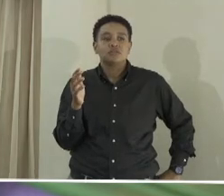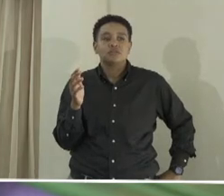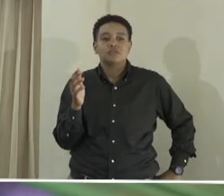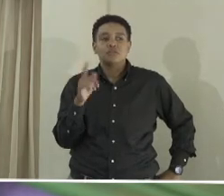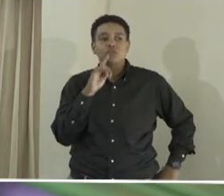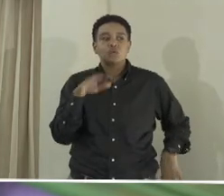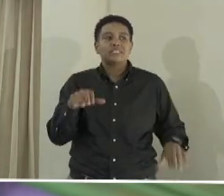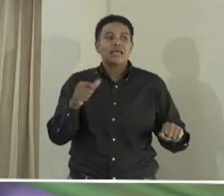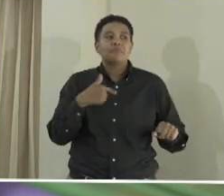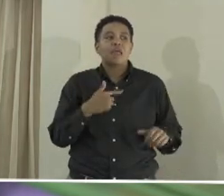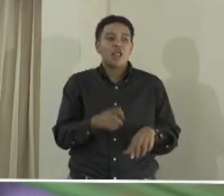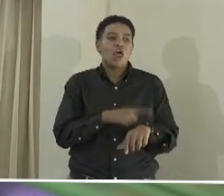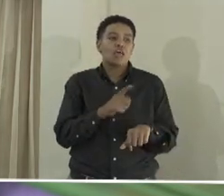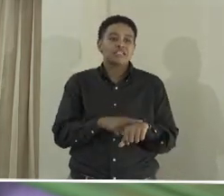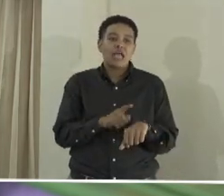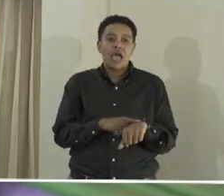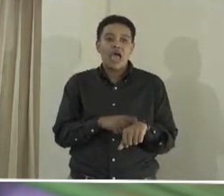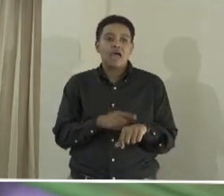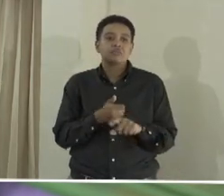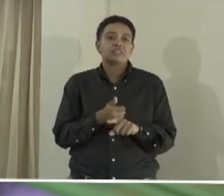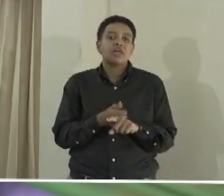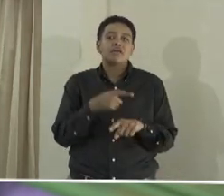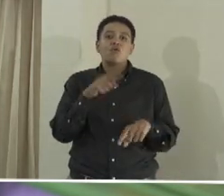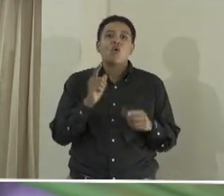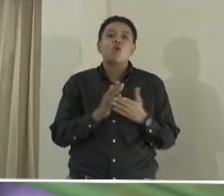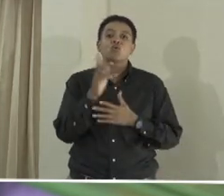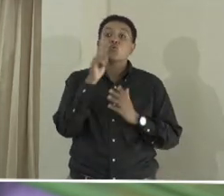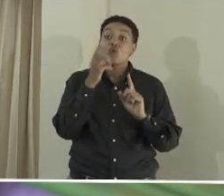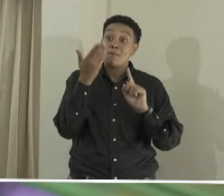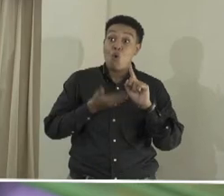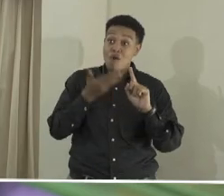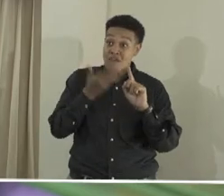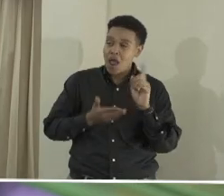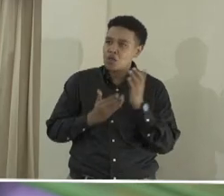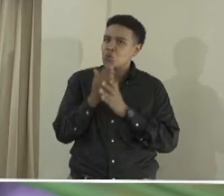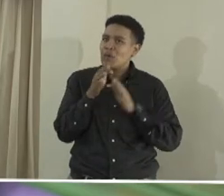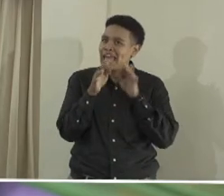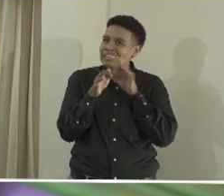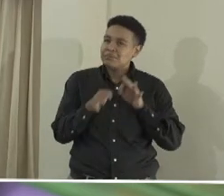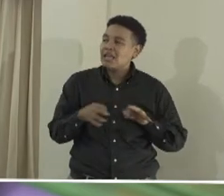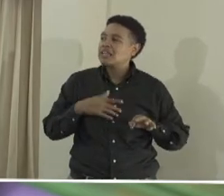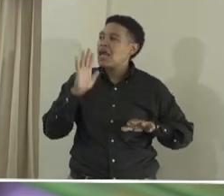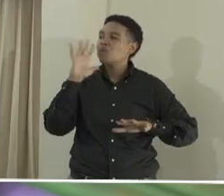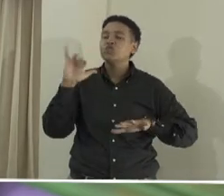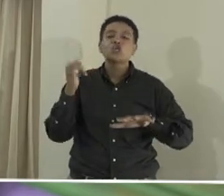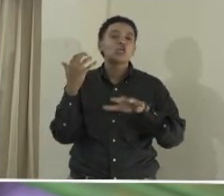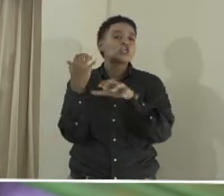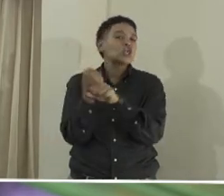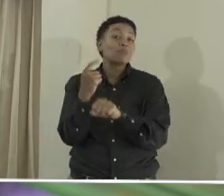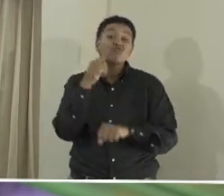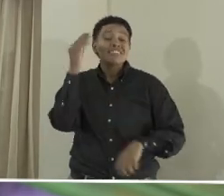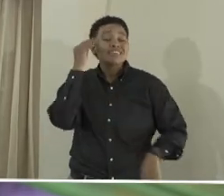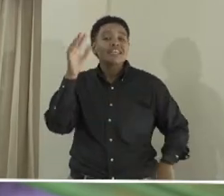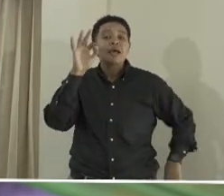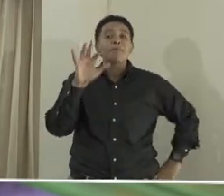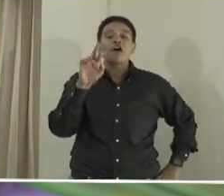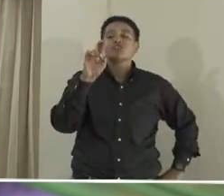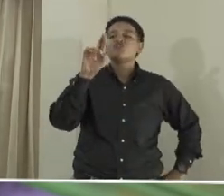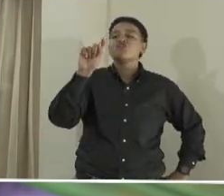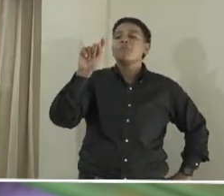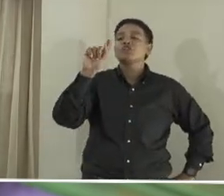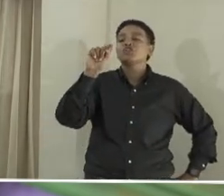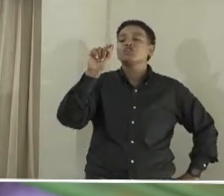a long time to go through his profile, so I will just summarize by saying Pastor Robert